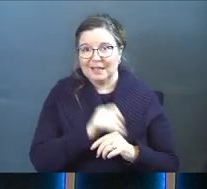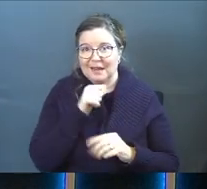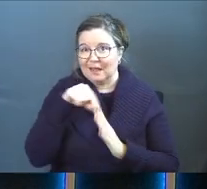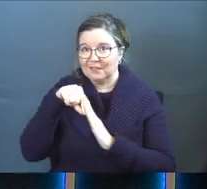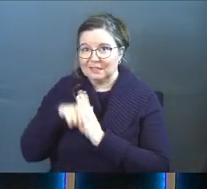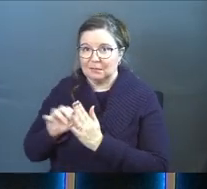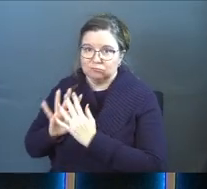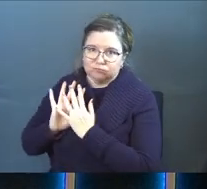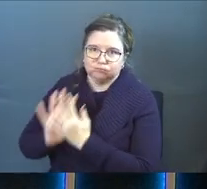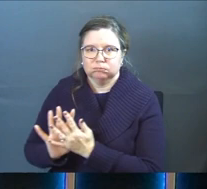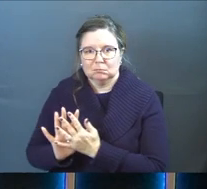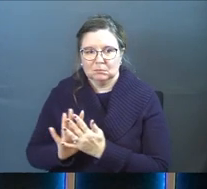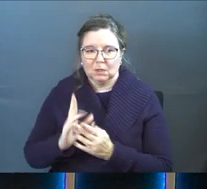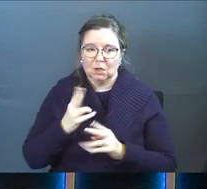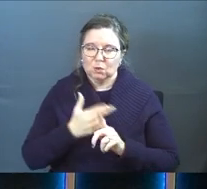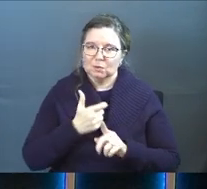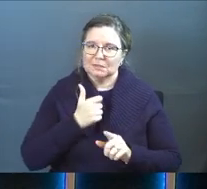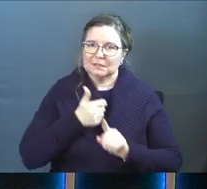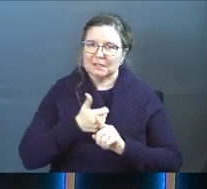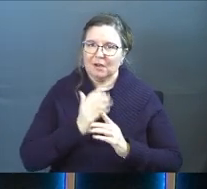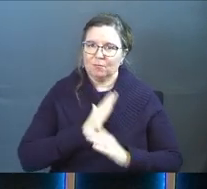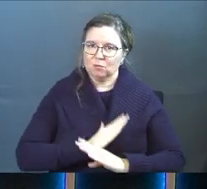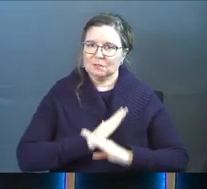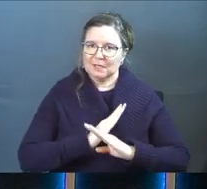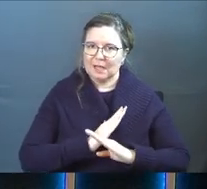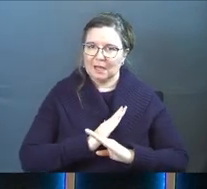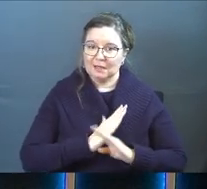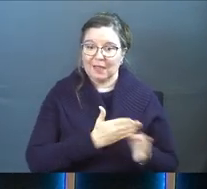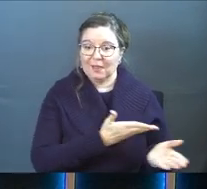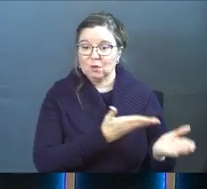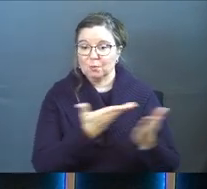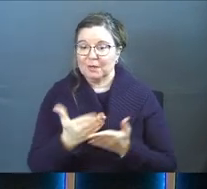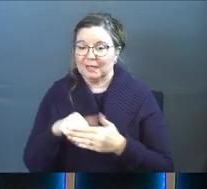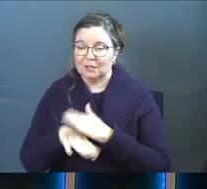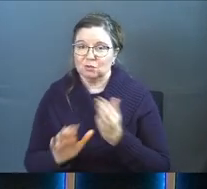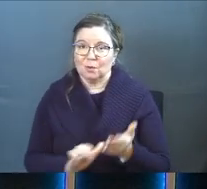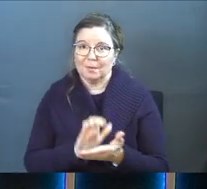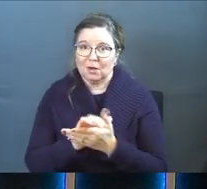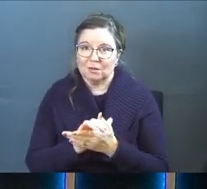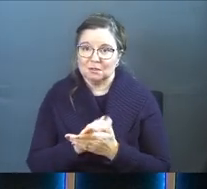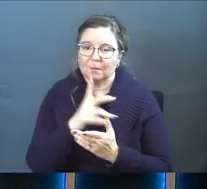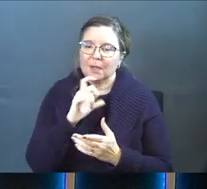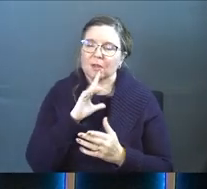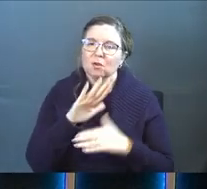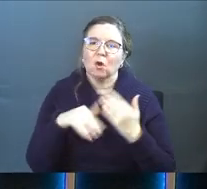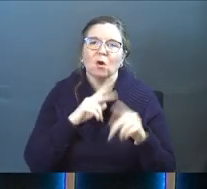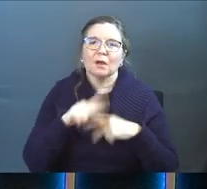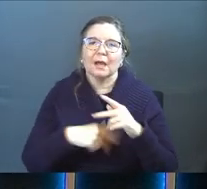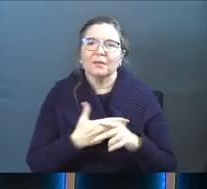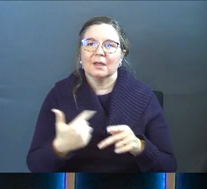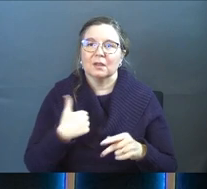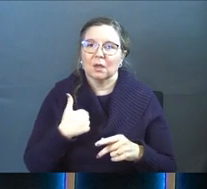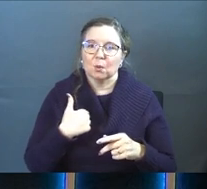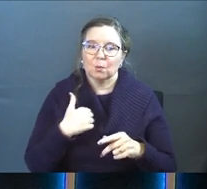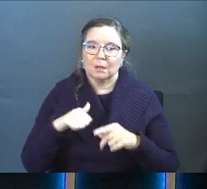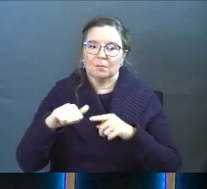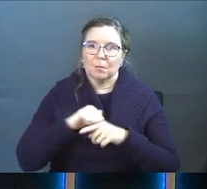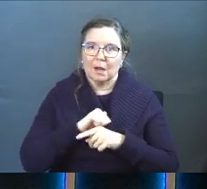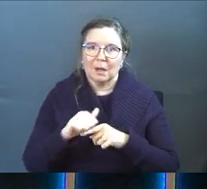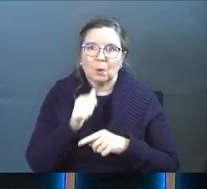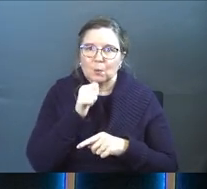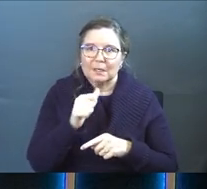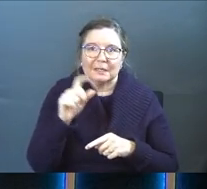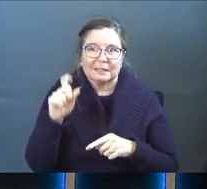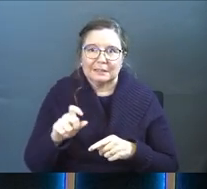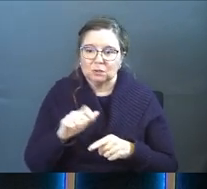to self-protecting, and you carry that into your marriage. Because there's all kinds of things that we end up practicing, we